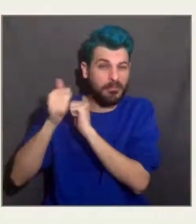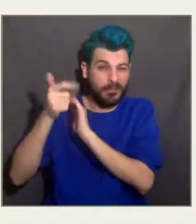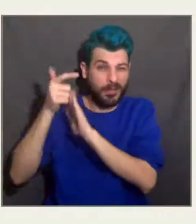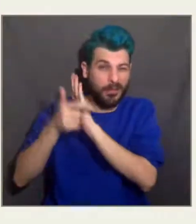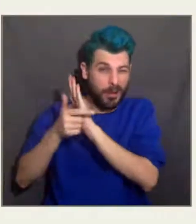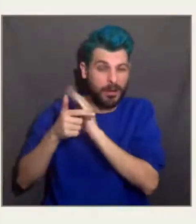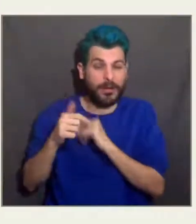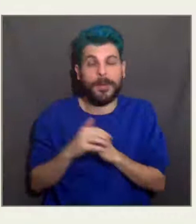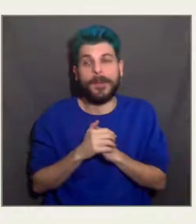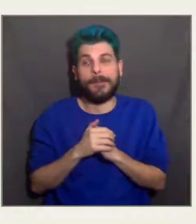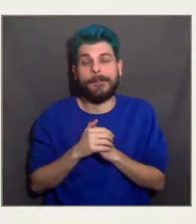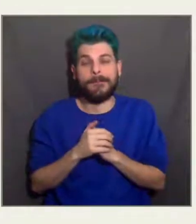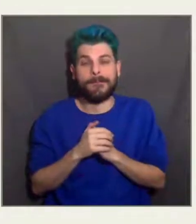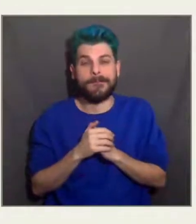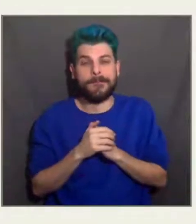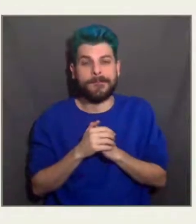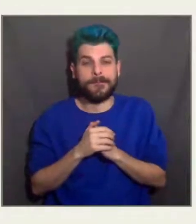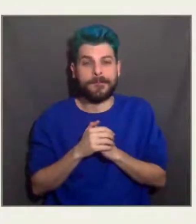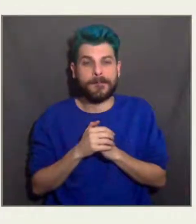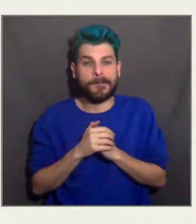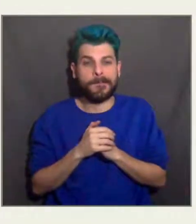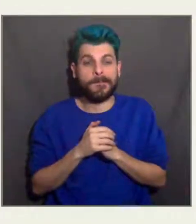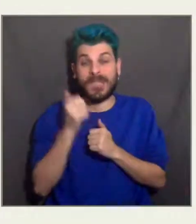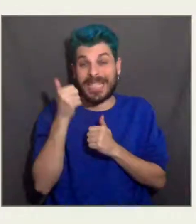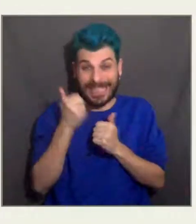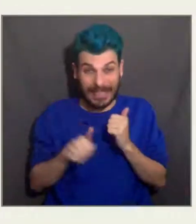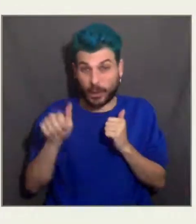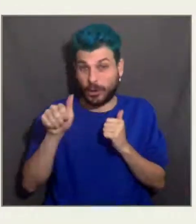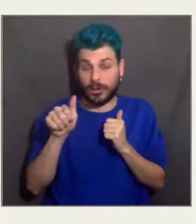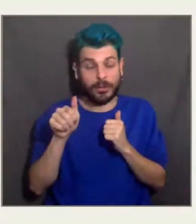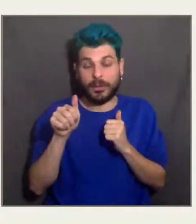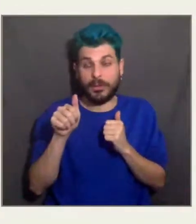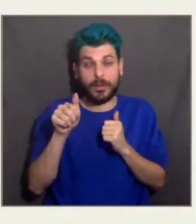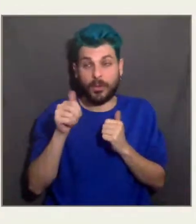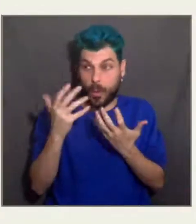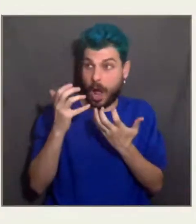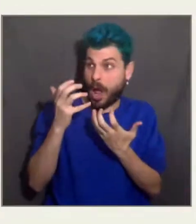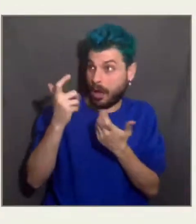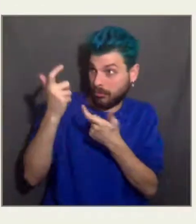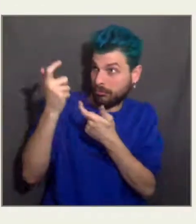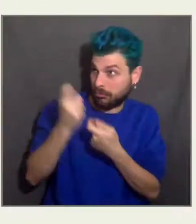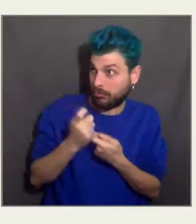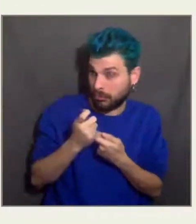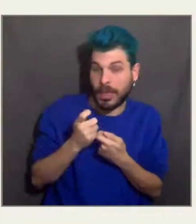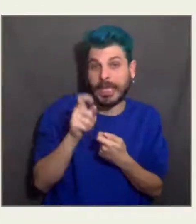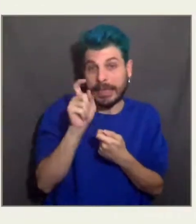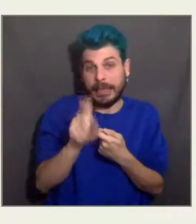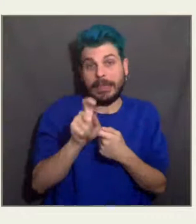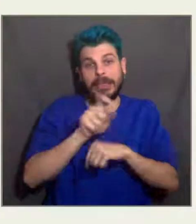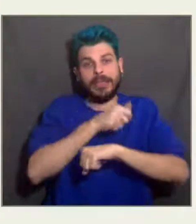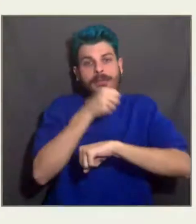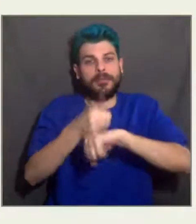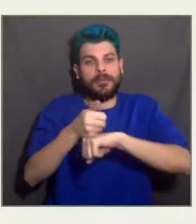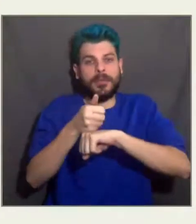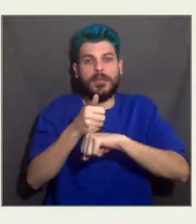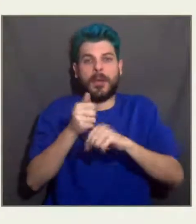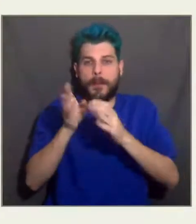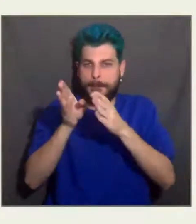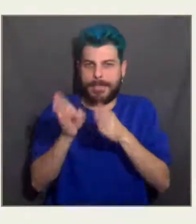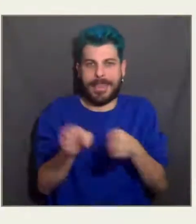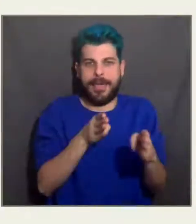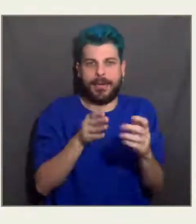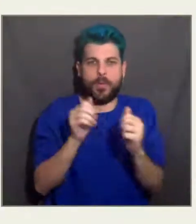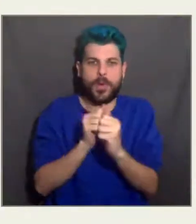to create local implementation plans. Right. And those local implementation plans say, these are the goals that we are going to